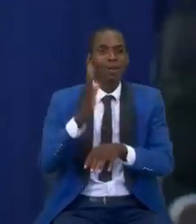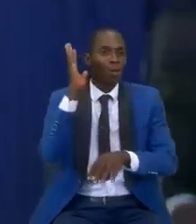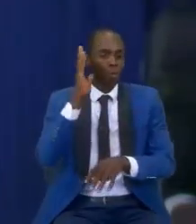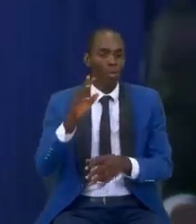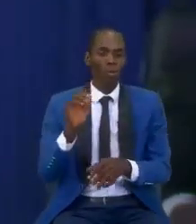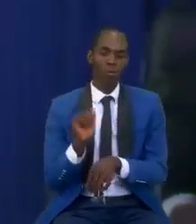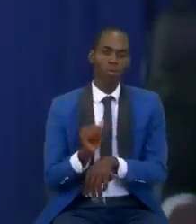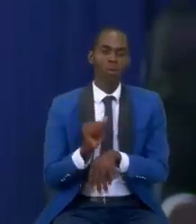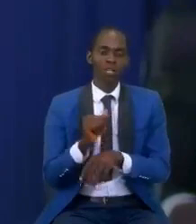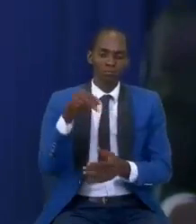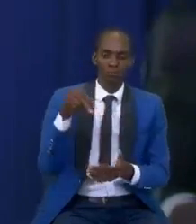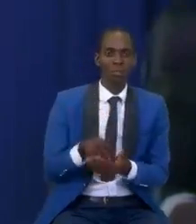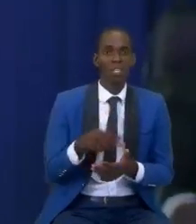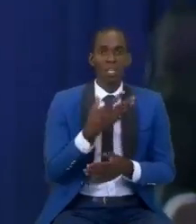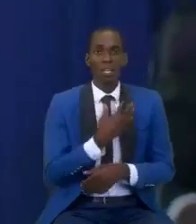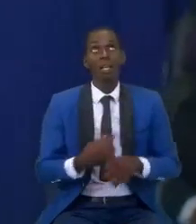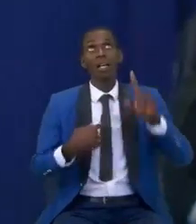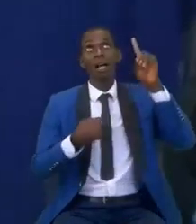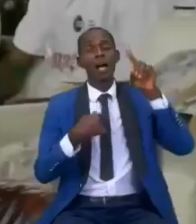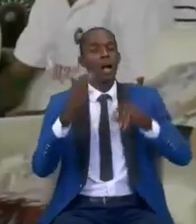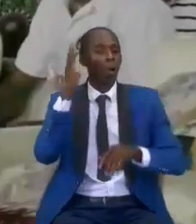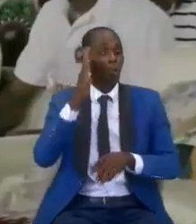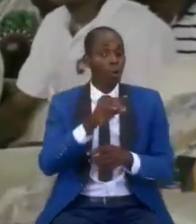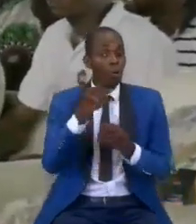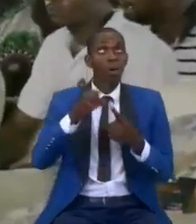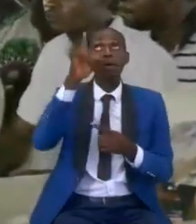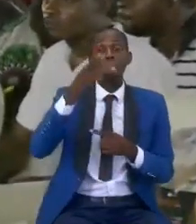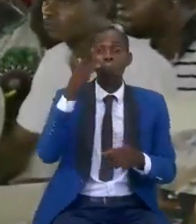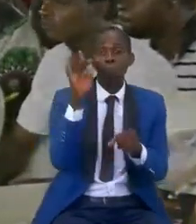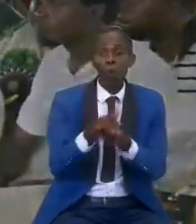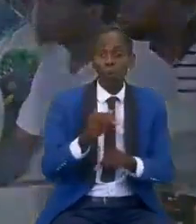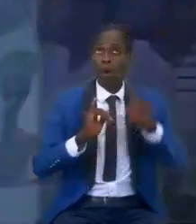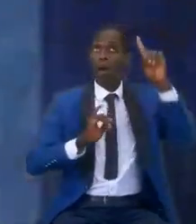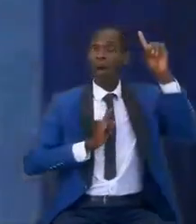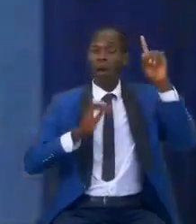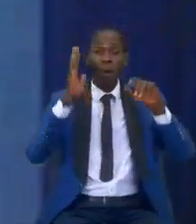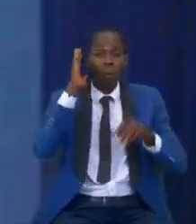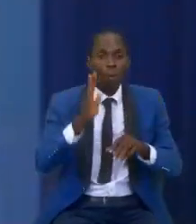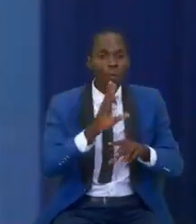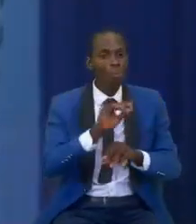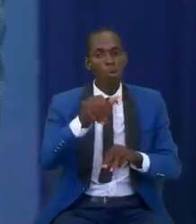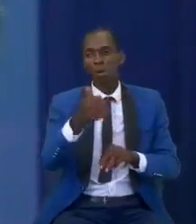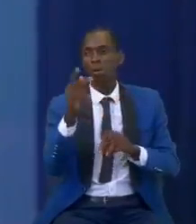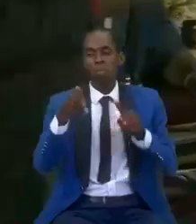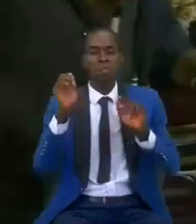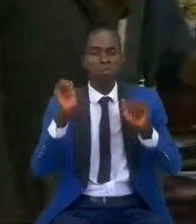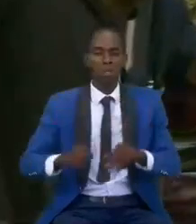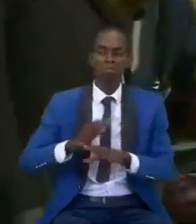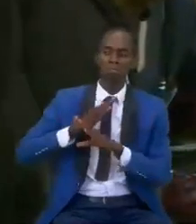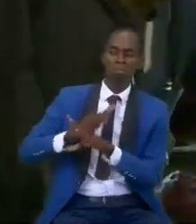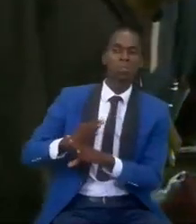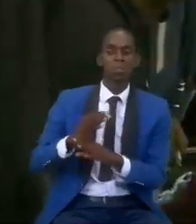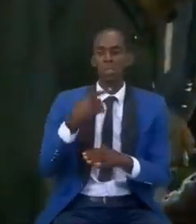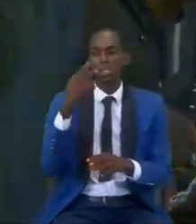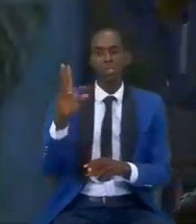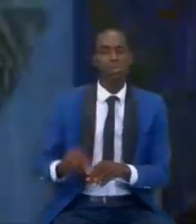I will, nobody can say no in your life. It says, I will save you, salvation will come. It says, I